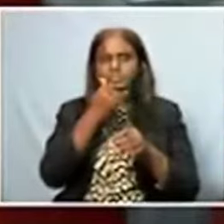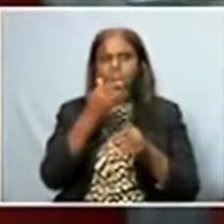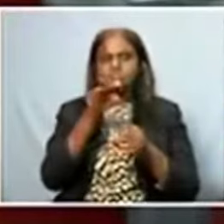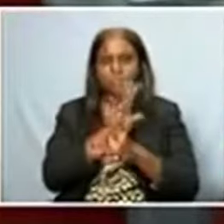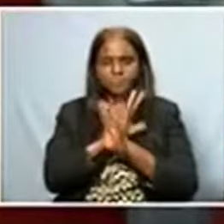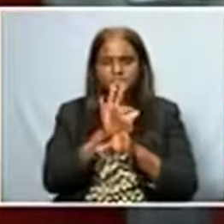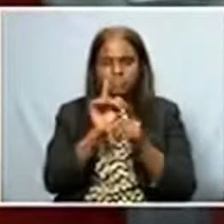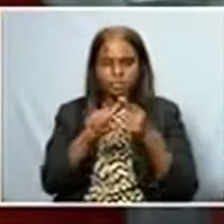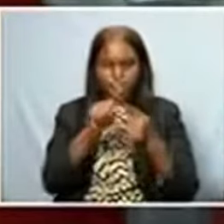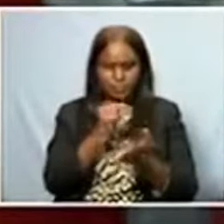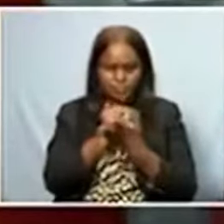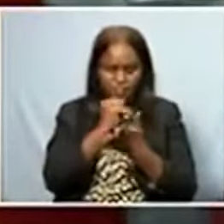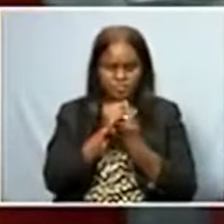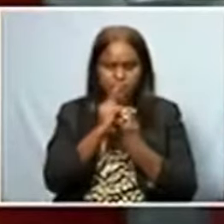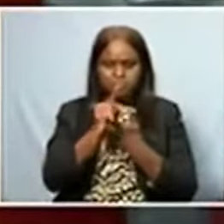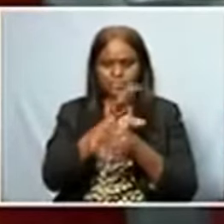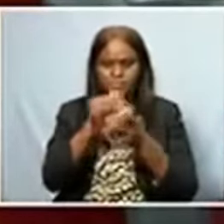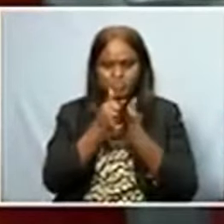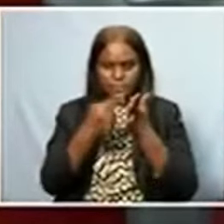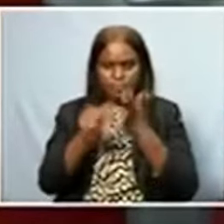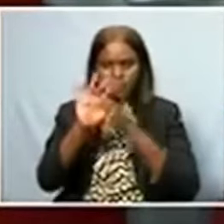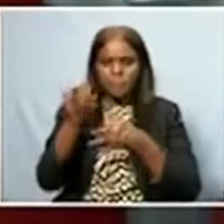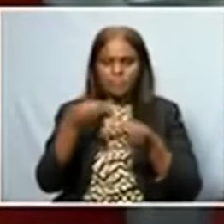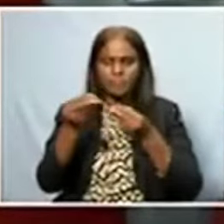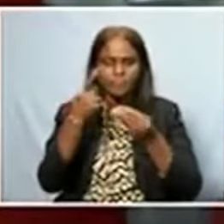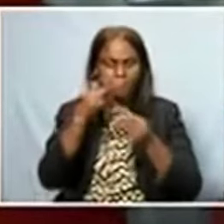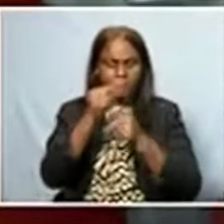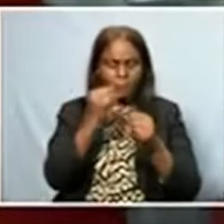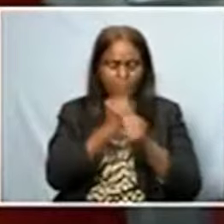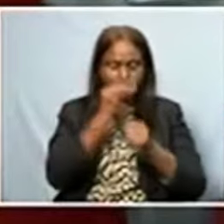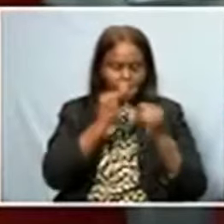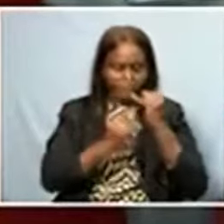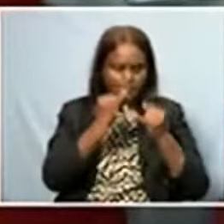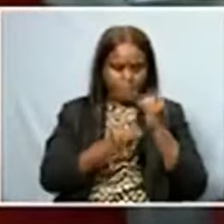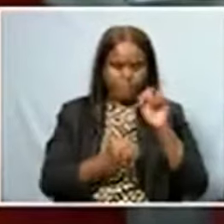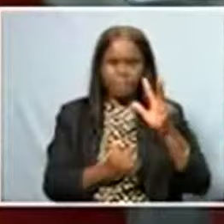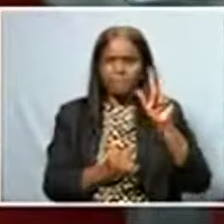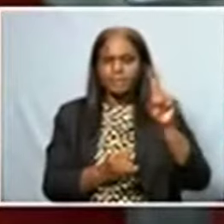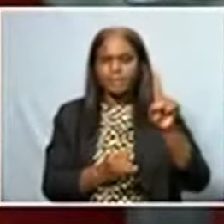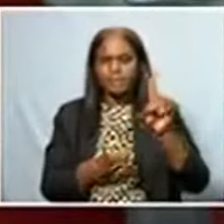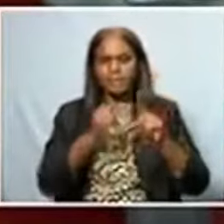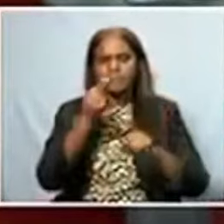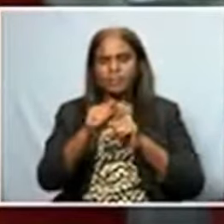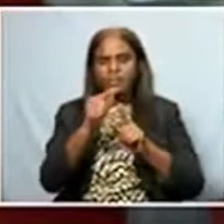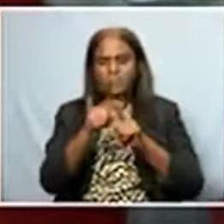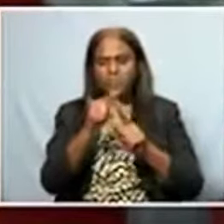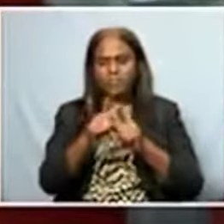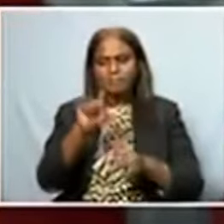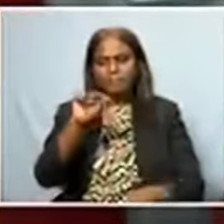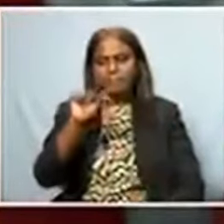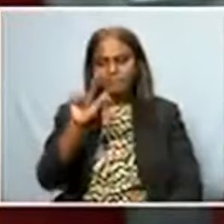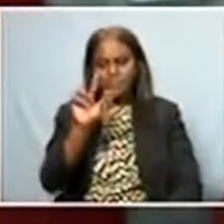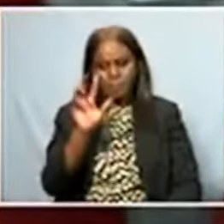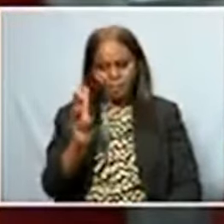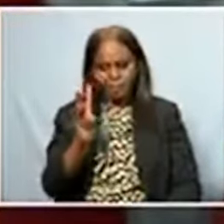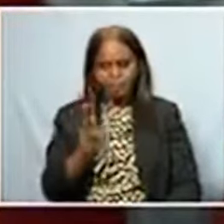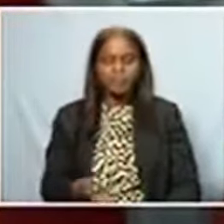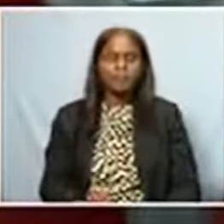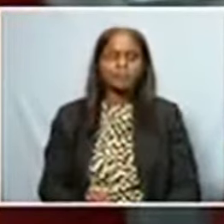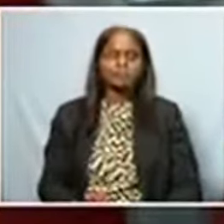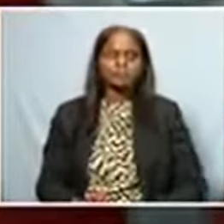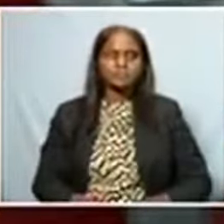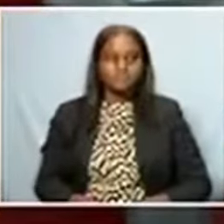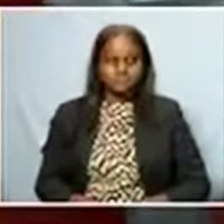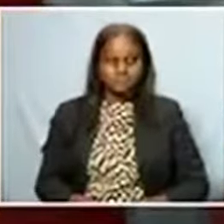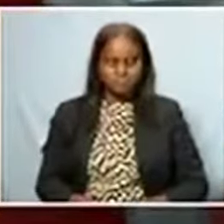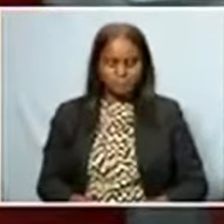to meet the expenditure for the year ending 31st December 2026.